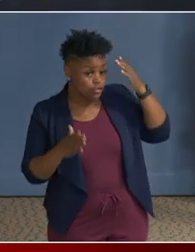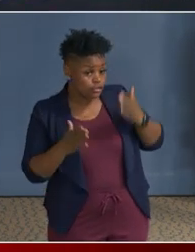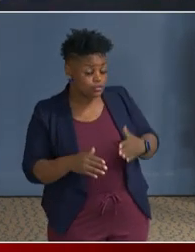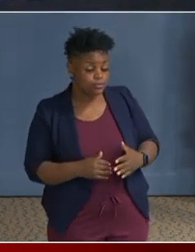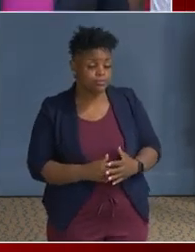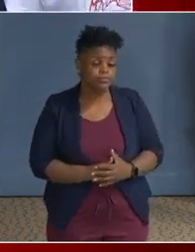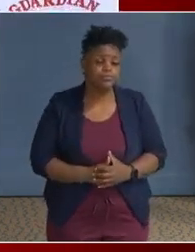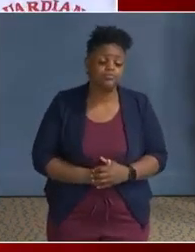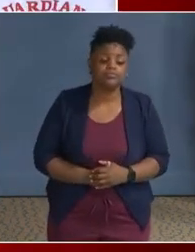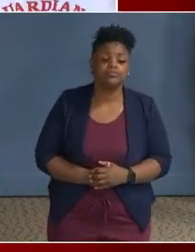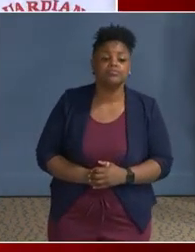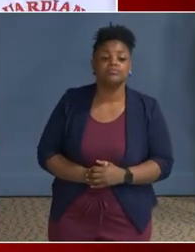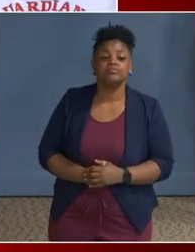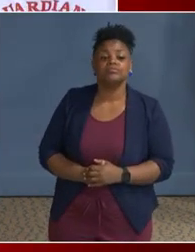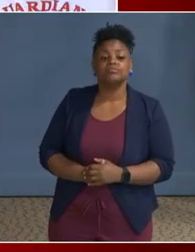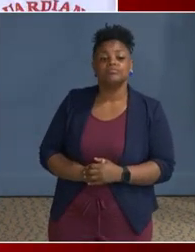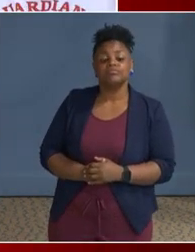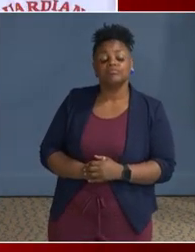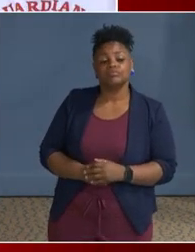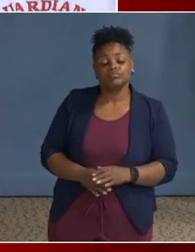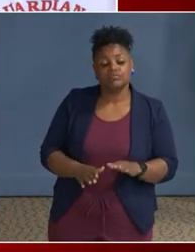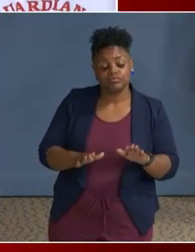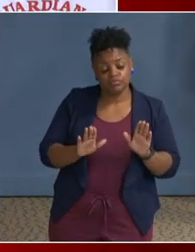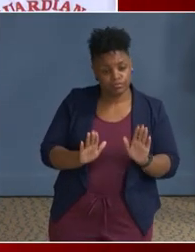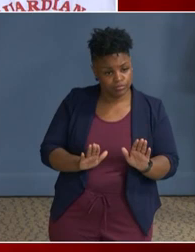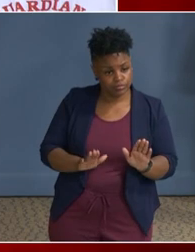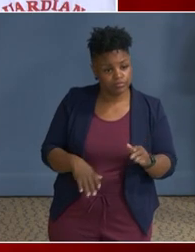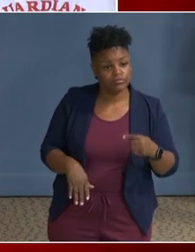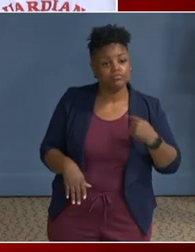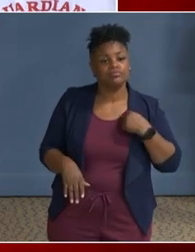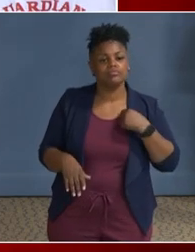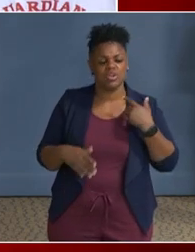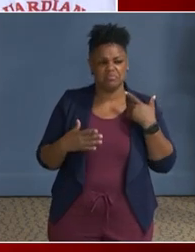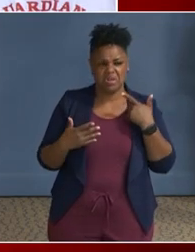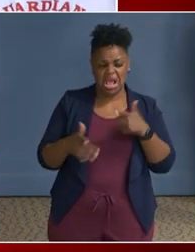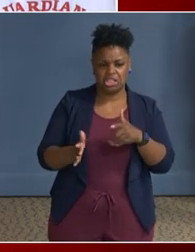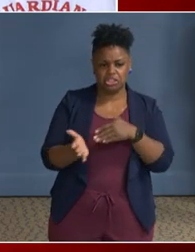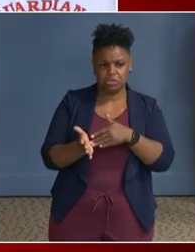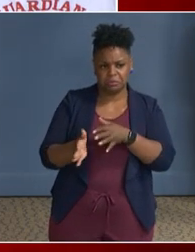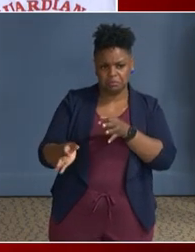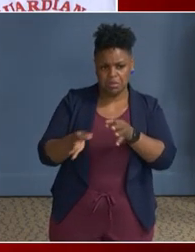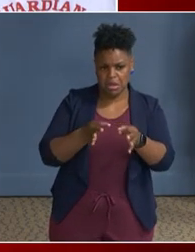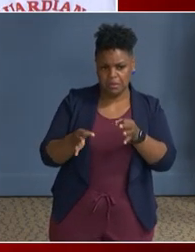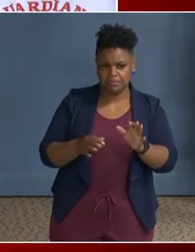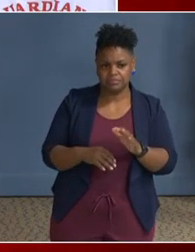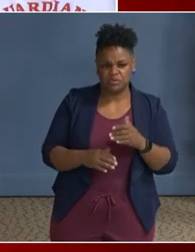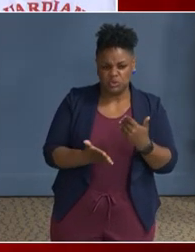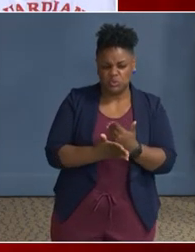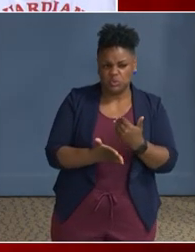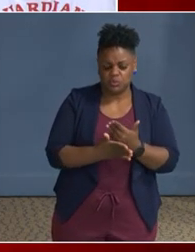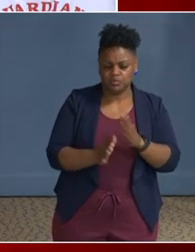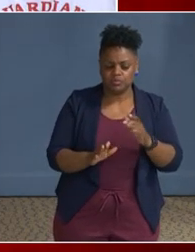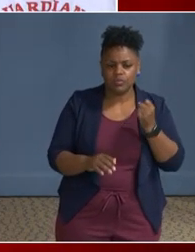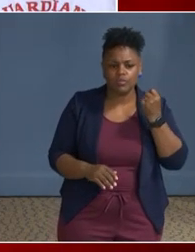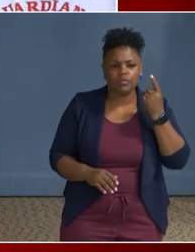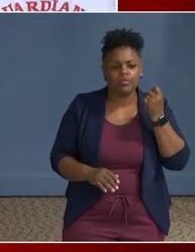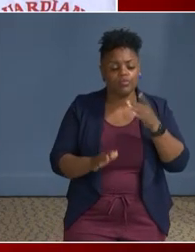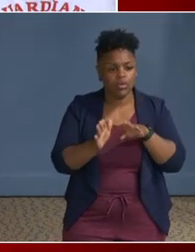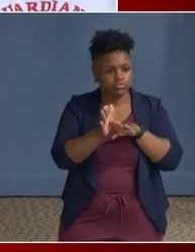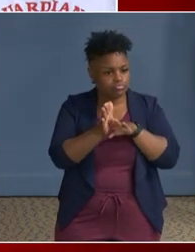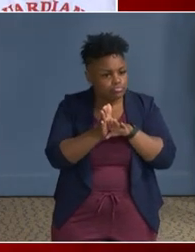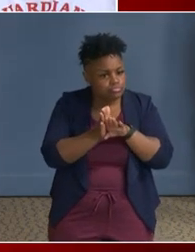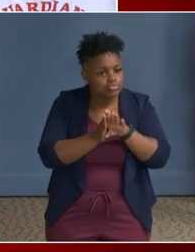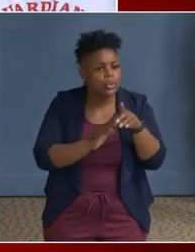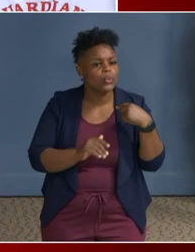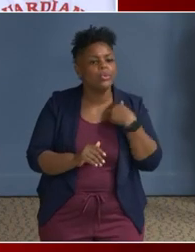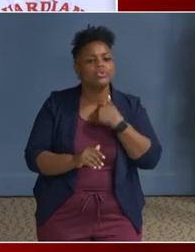just ask, and I'm going to turn it over to Dr. Nesbitt to talk about a new peak in the district. And we don't refer